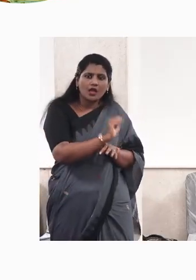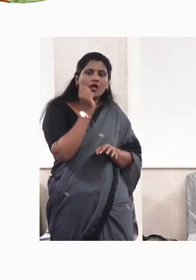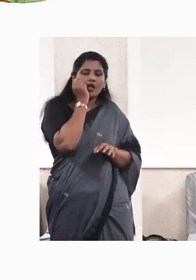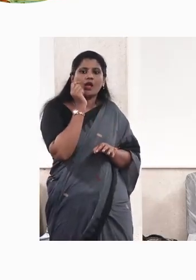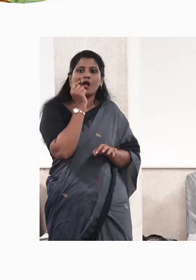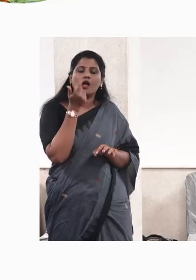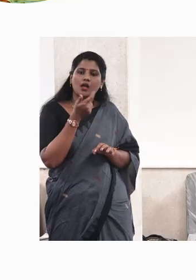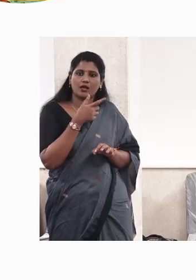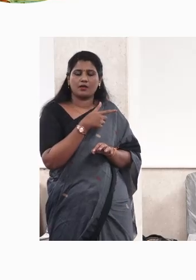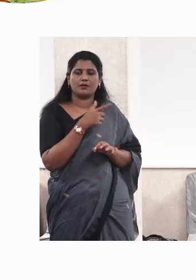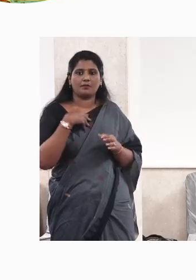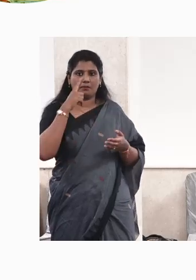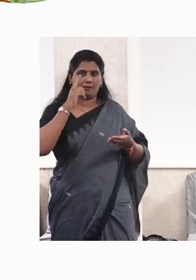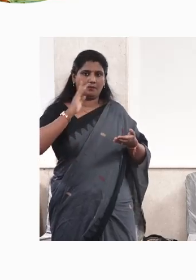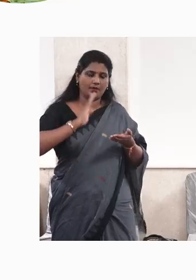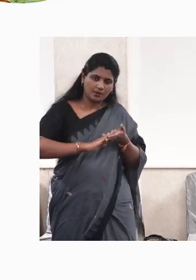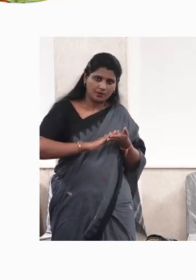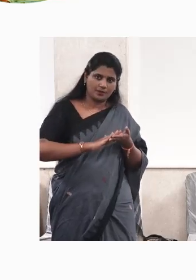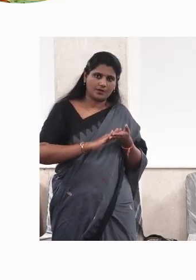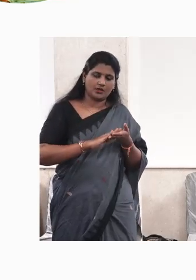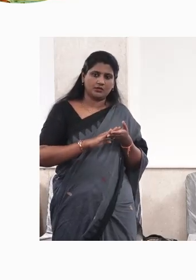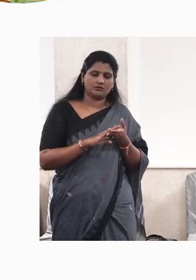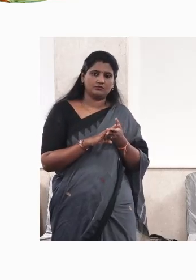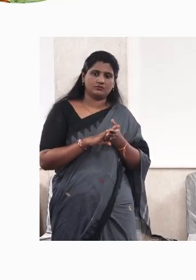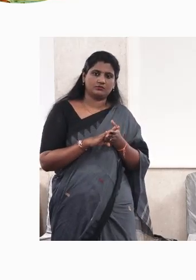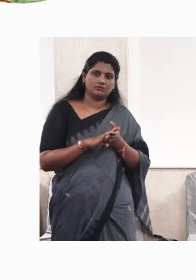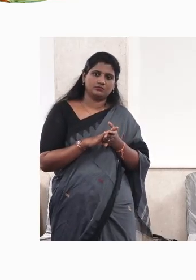and the wife of this person.